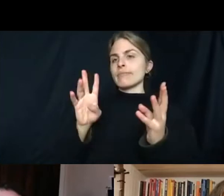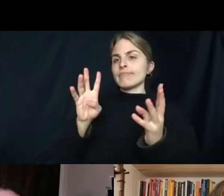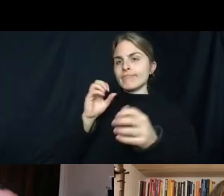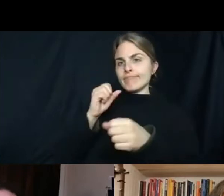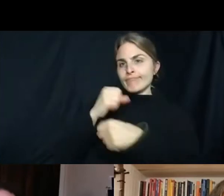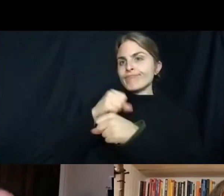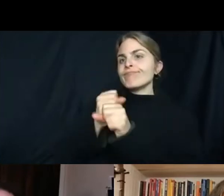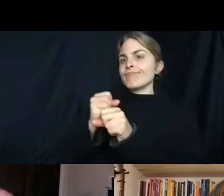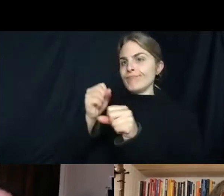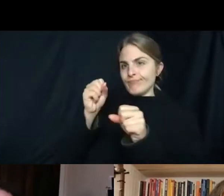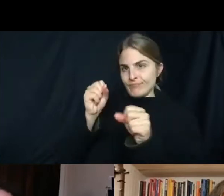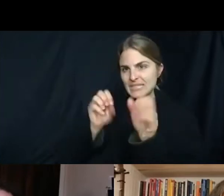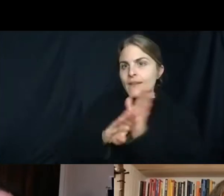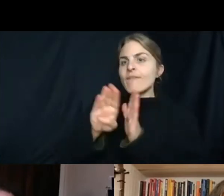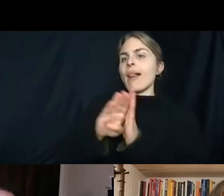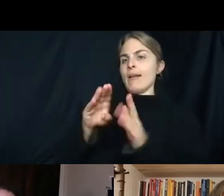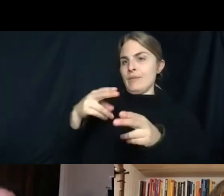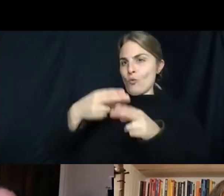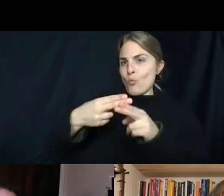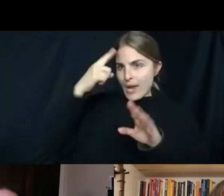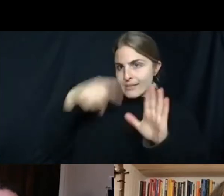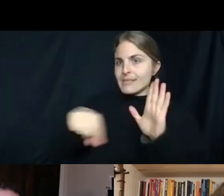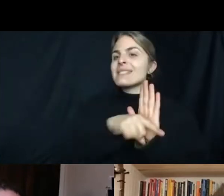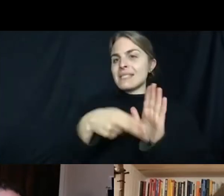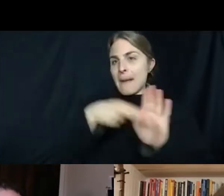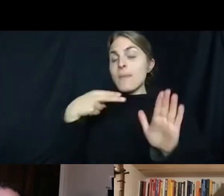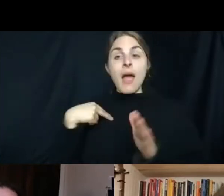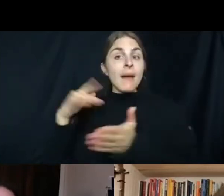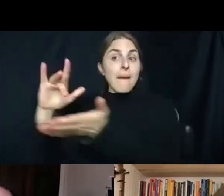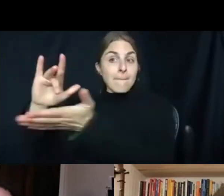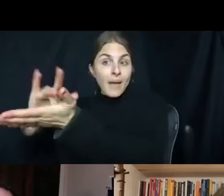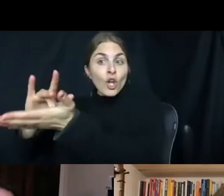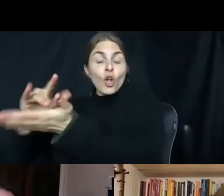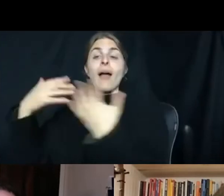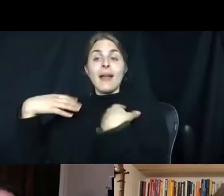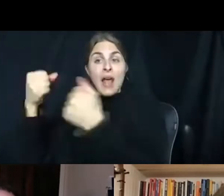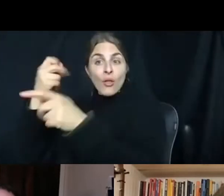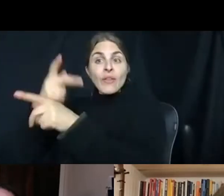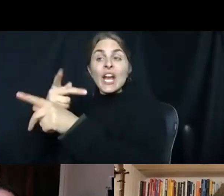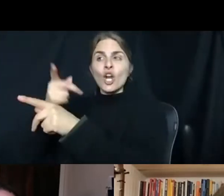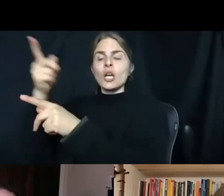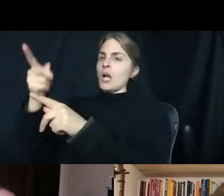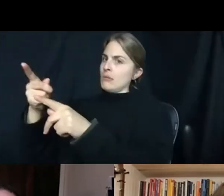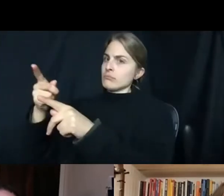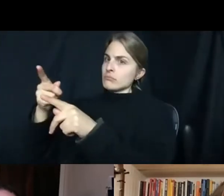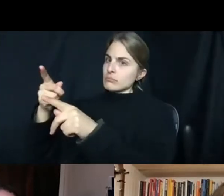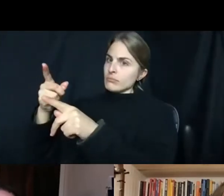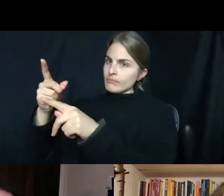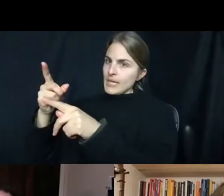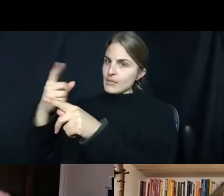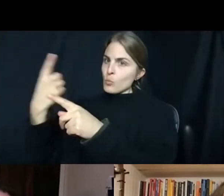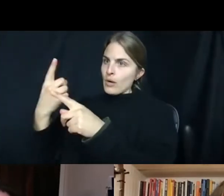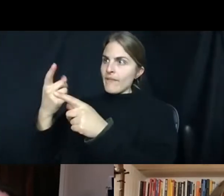And medicine and healthcare are one of the main mechanisms through which that operates. And